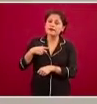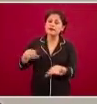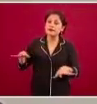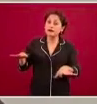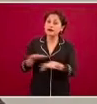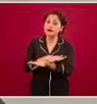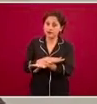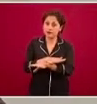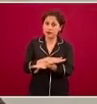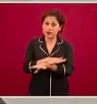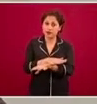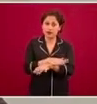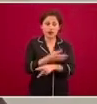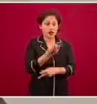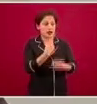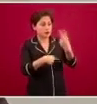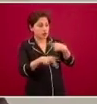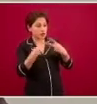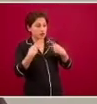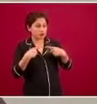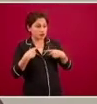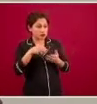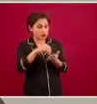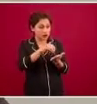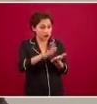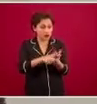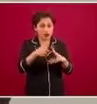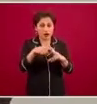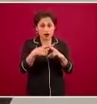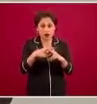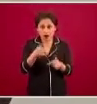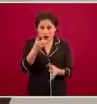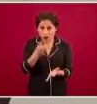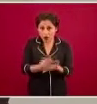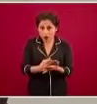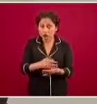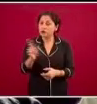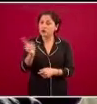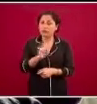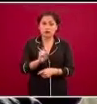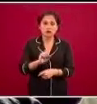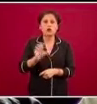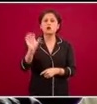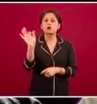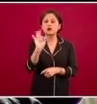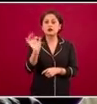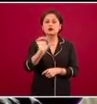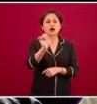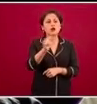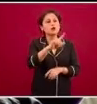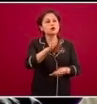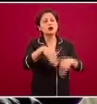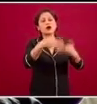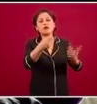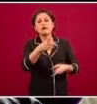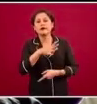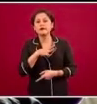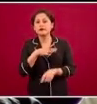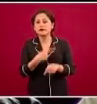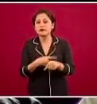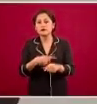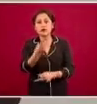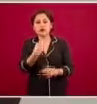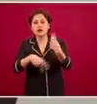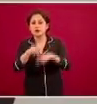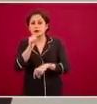over 3,000 observed cases, and we estimate to have 26,000 cases. In other countries, to have the